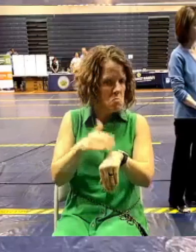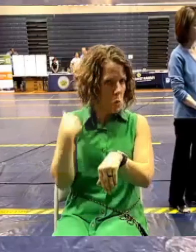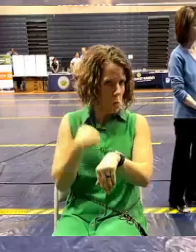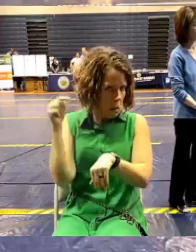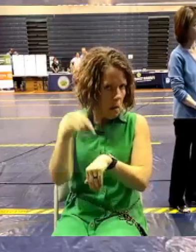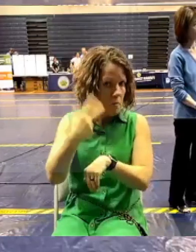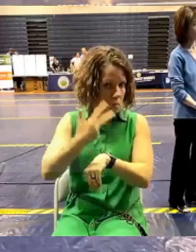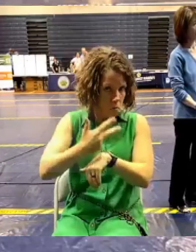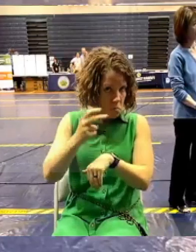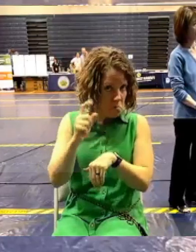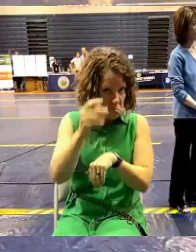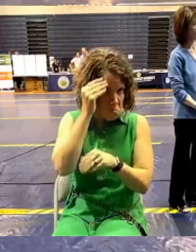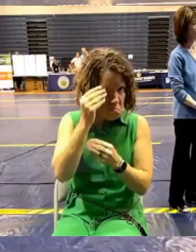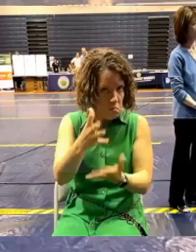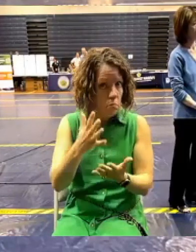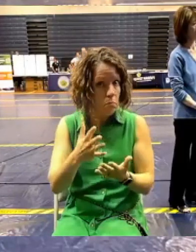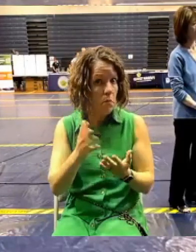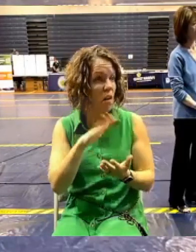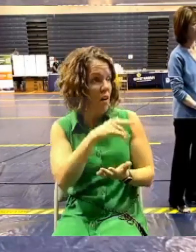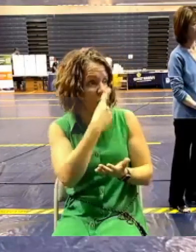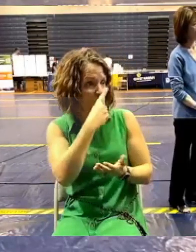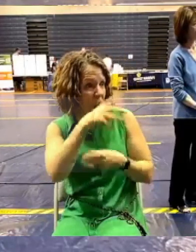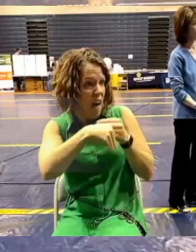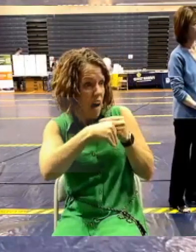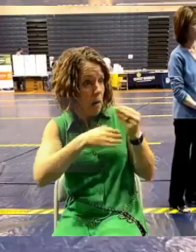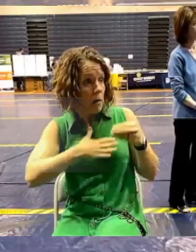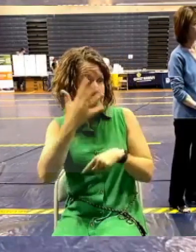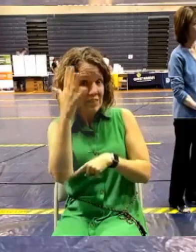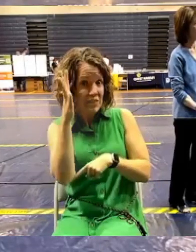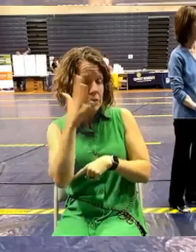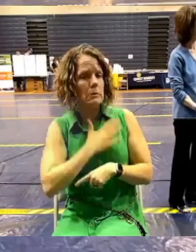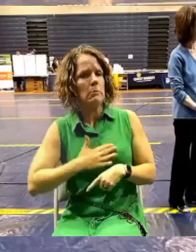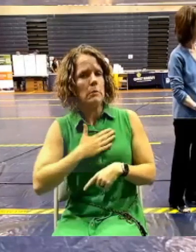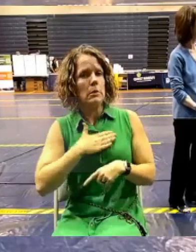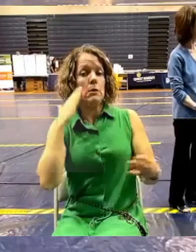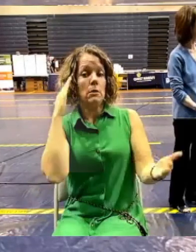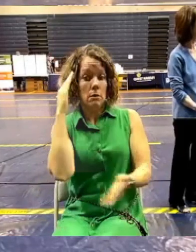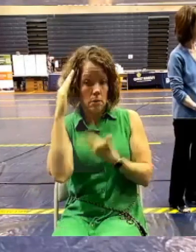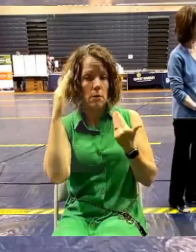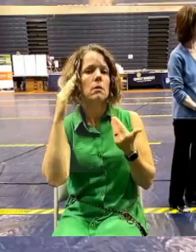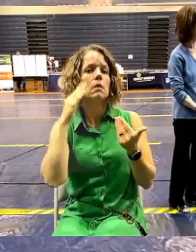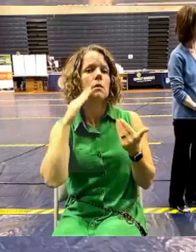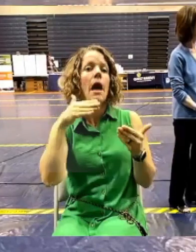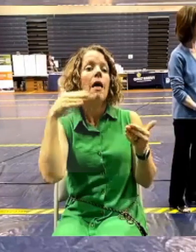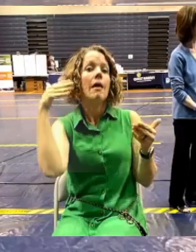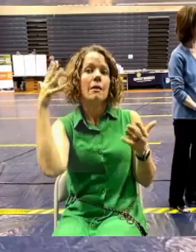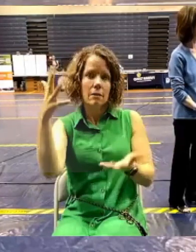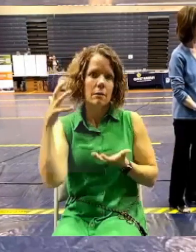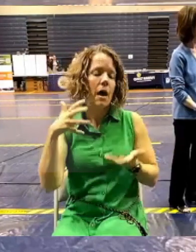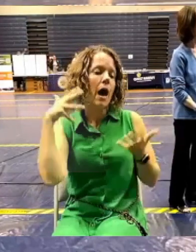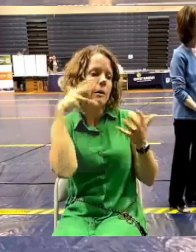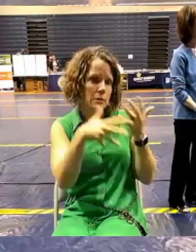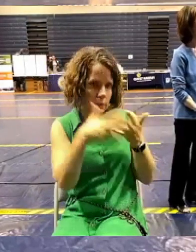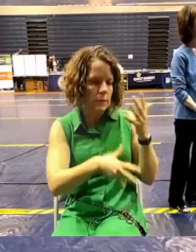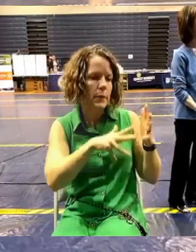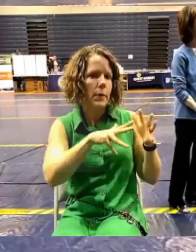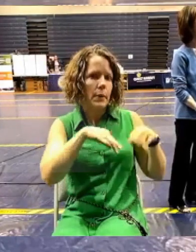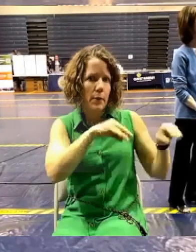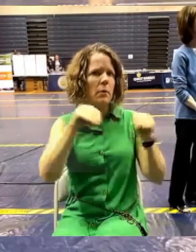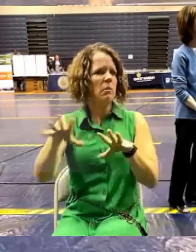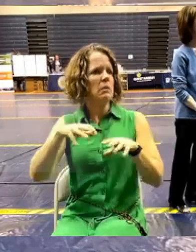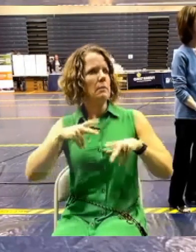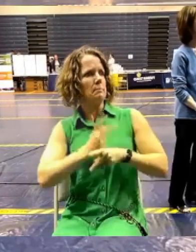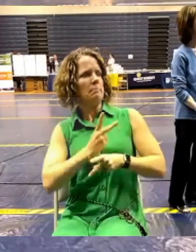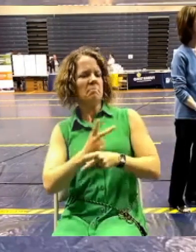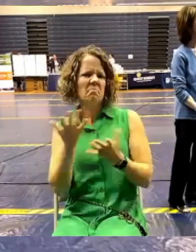as they really encourage you to come and watch just in case there's something that they didn't encounter or nobody knew